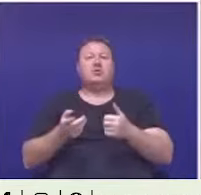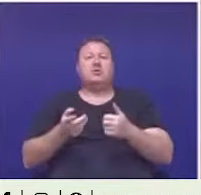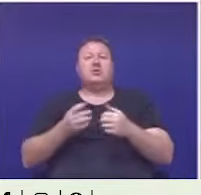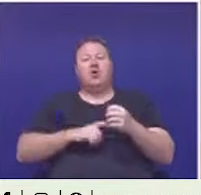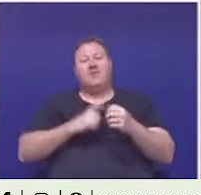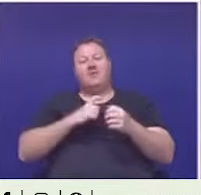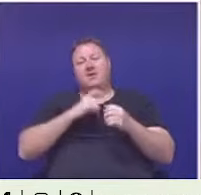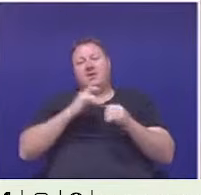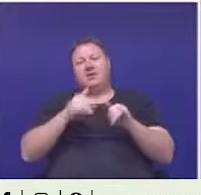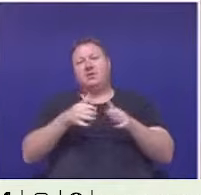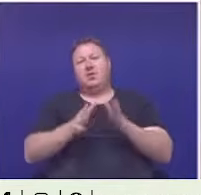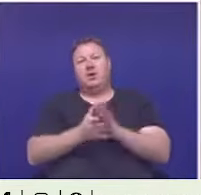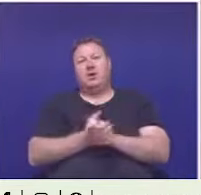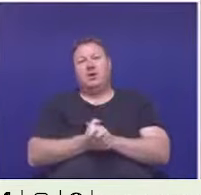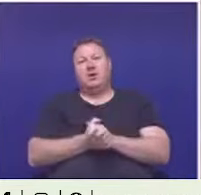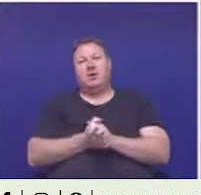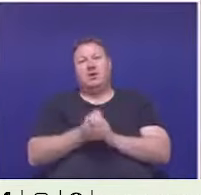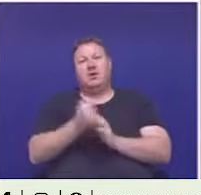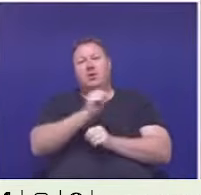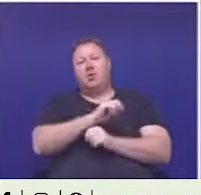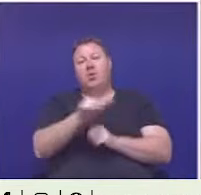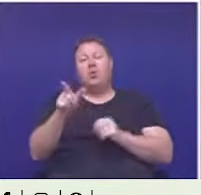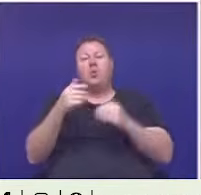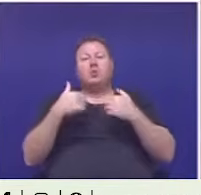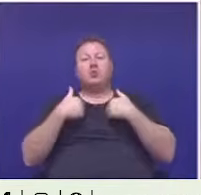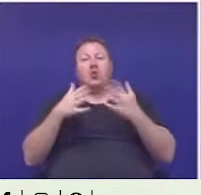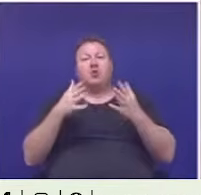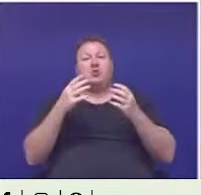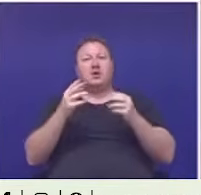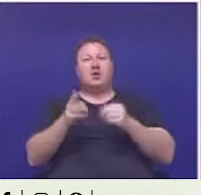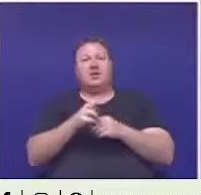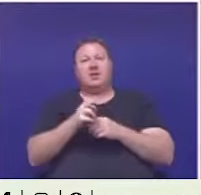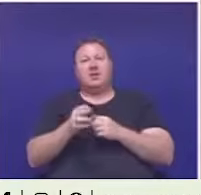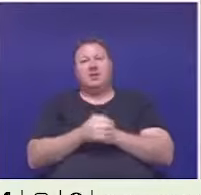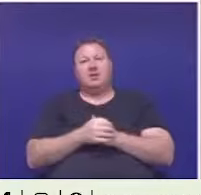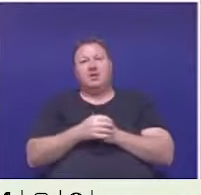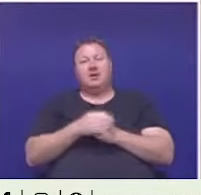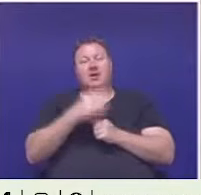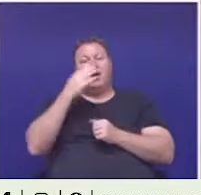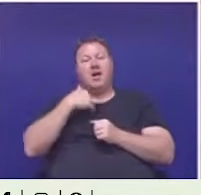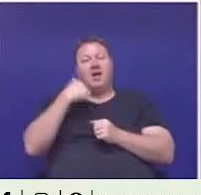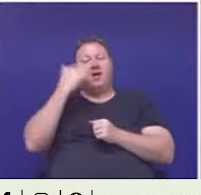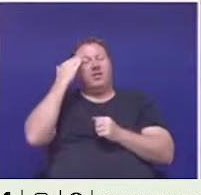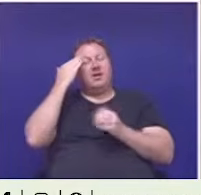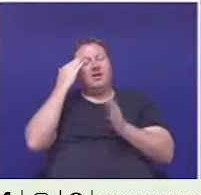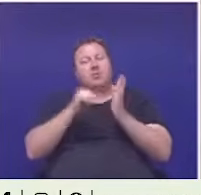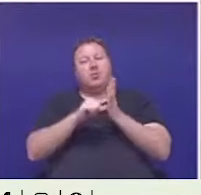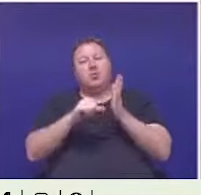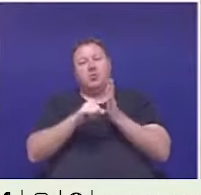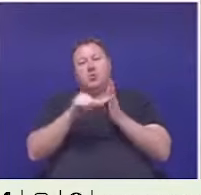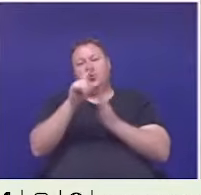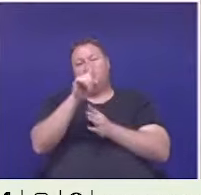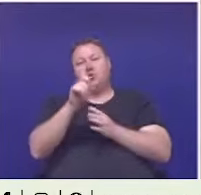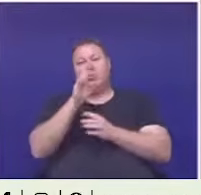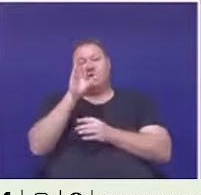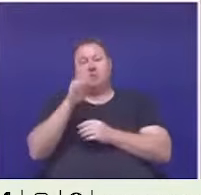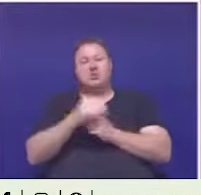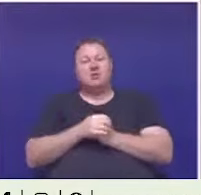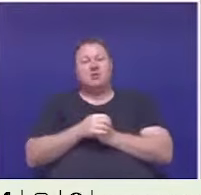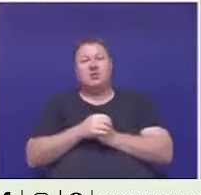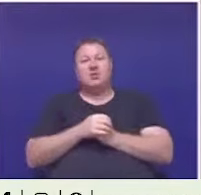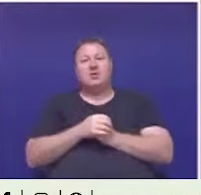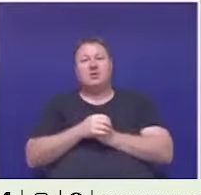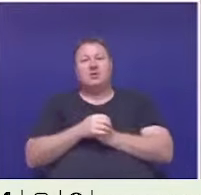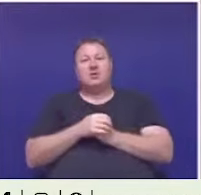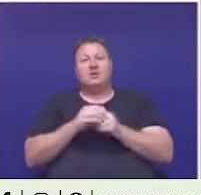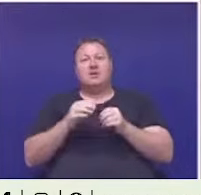that way? So all of these things start together. And one of the things that I think is important to your question about the success of it is to